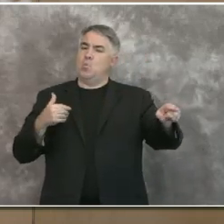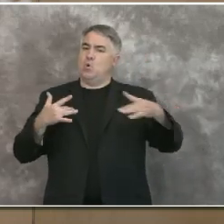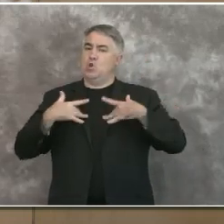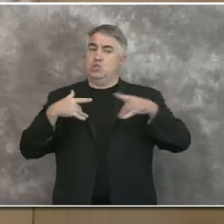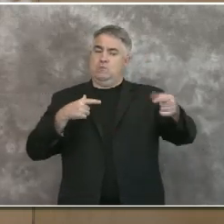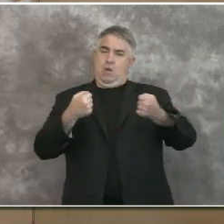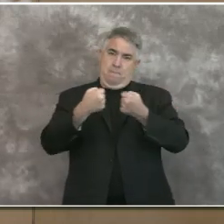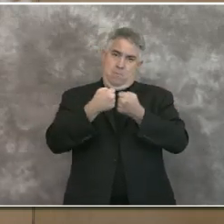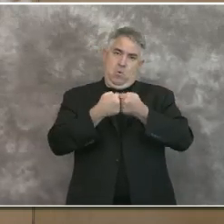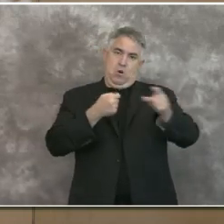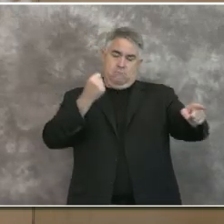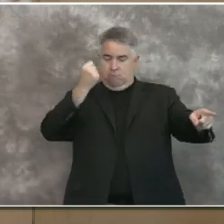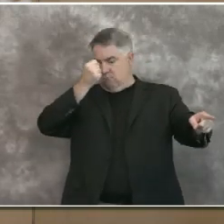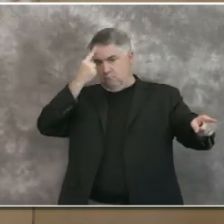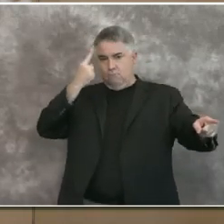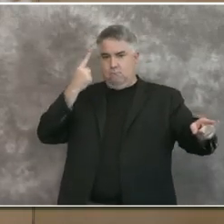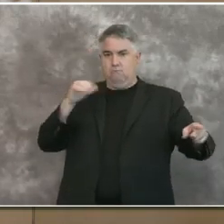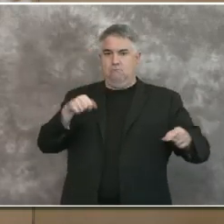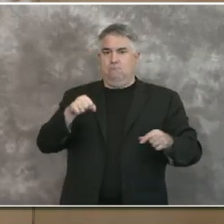we had cases